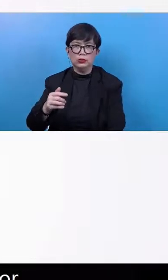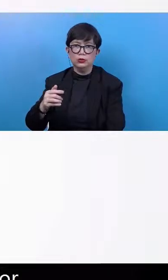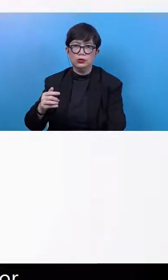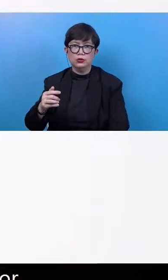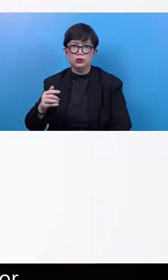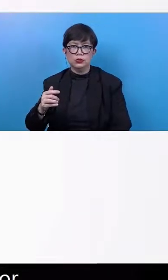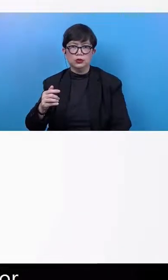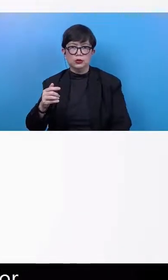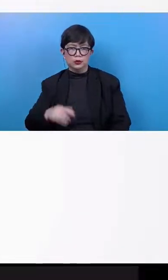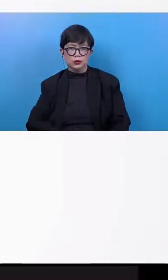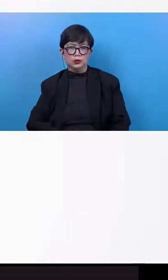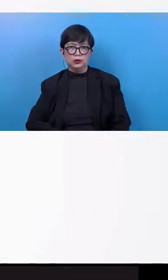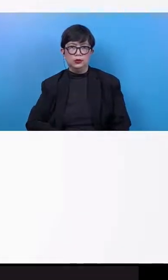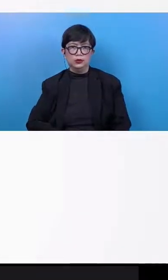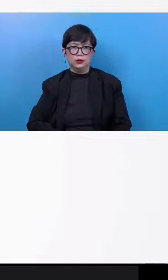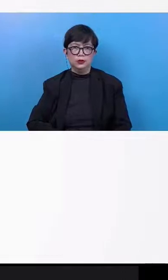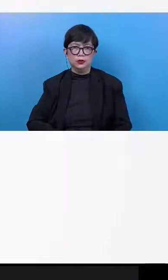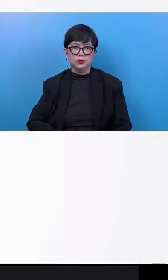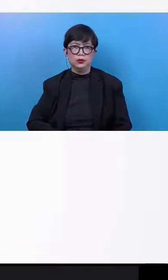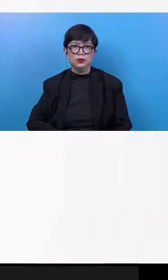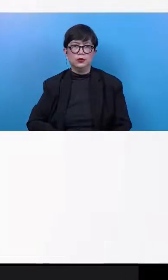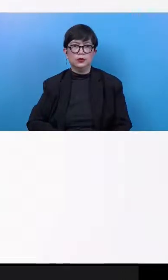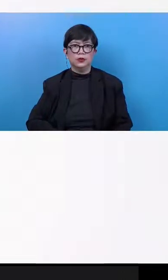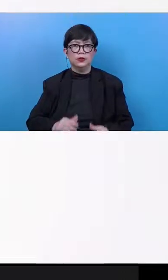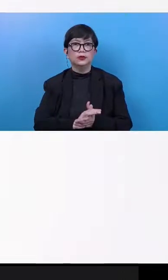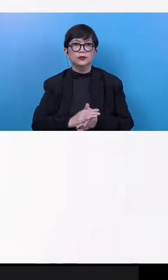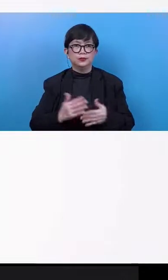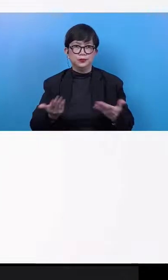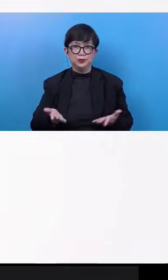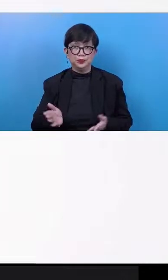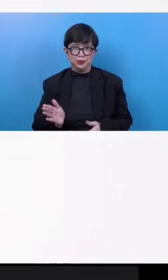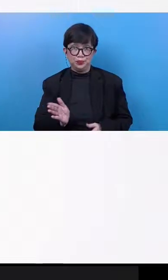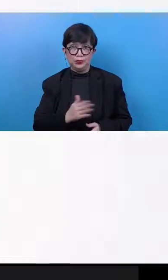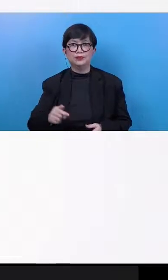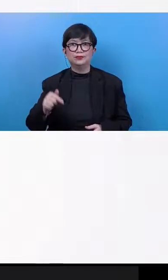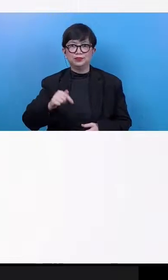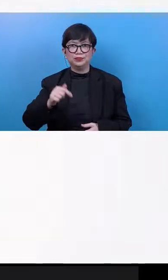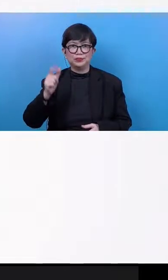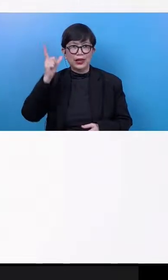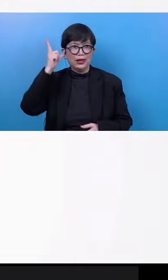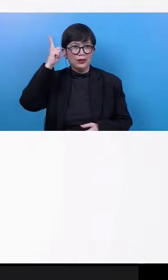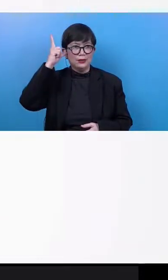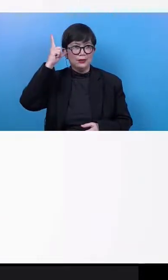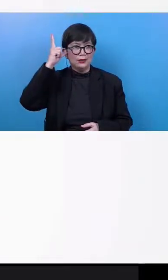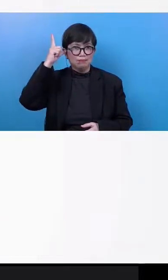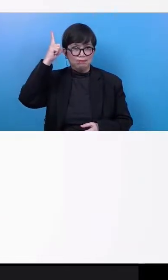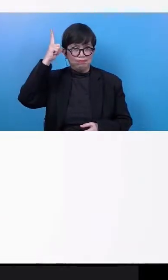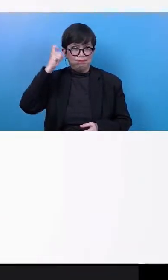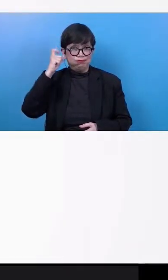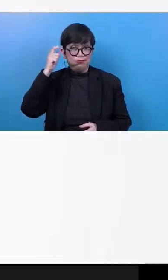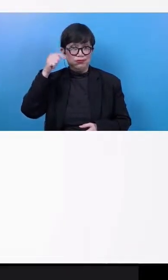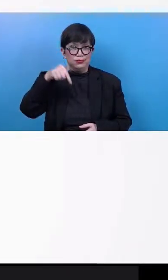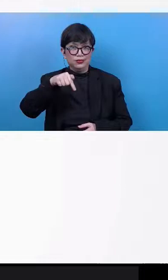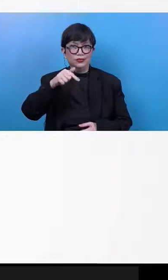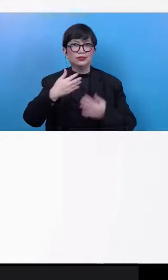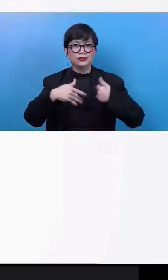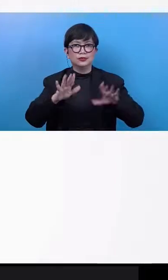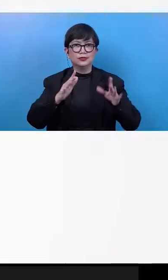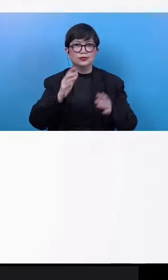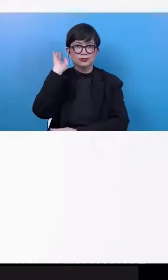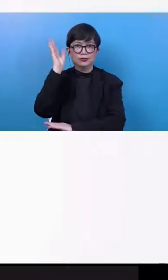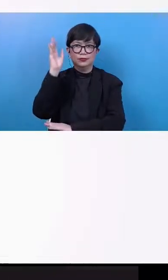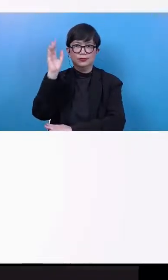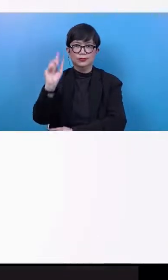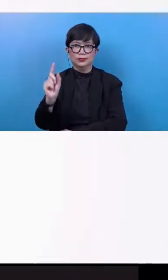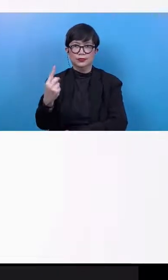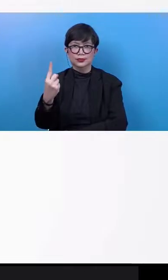I now, before we start our first session, I would like to introduce our first speaker, who's unfortunately could not join in